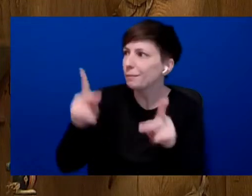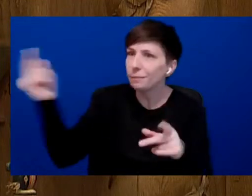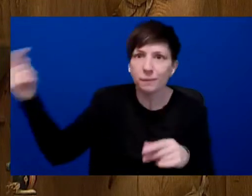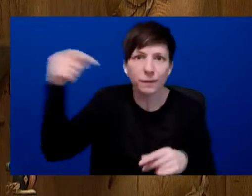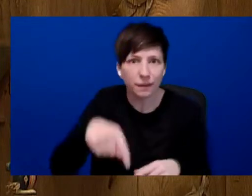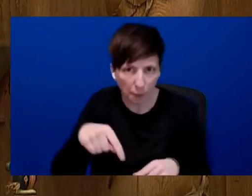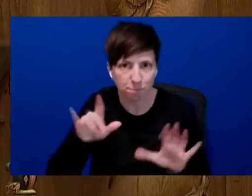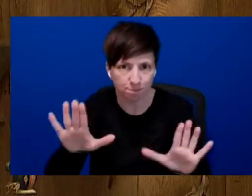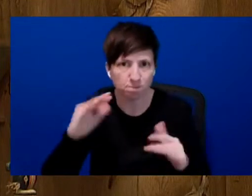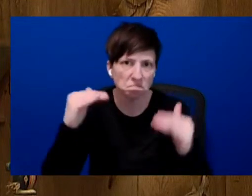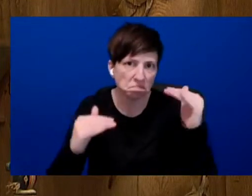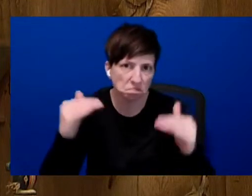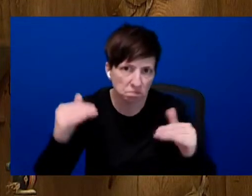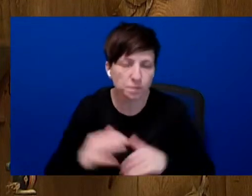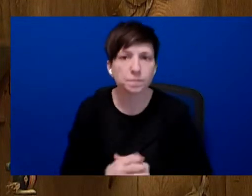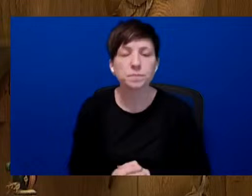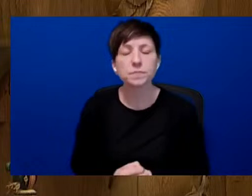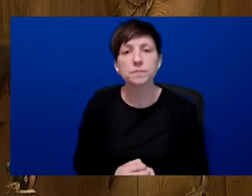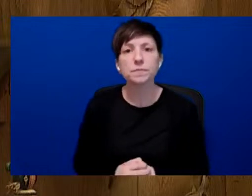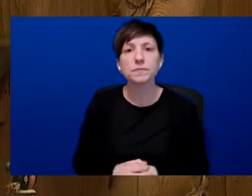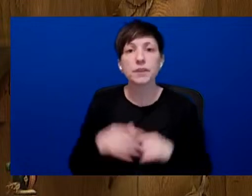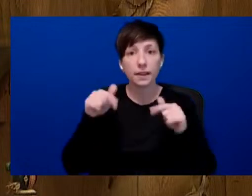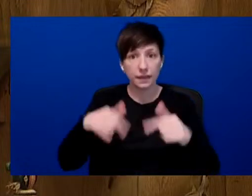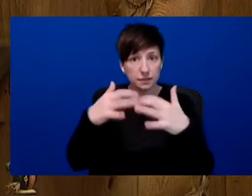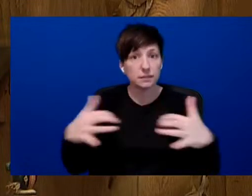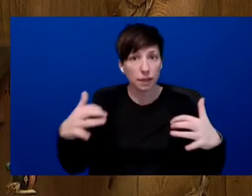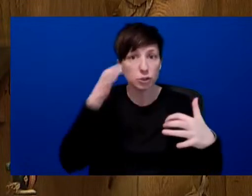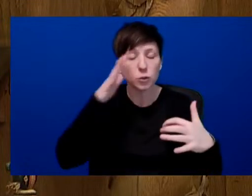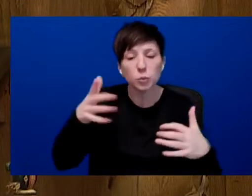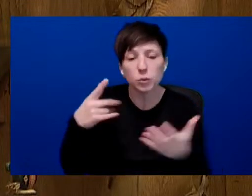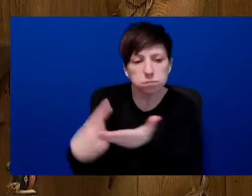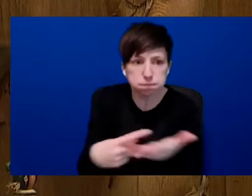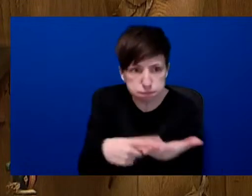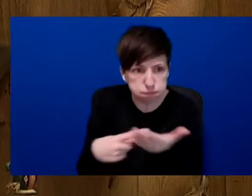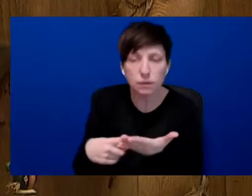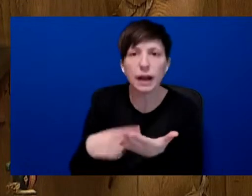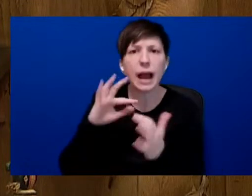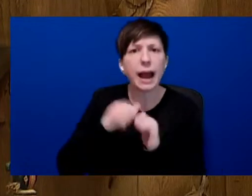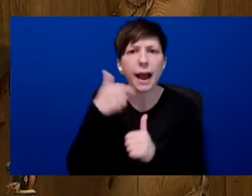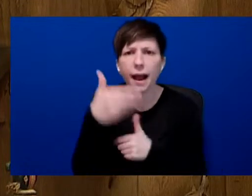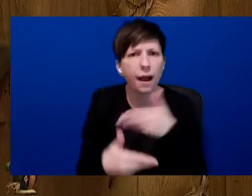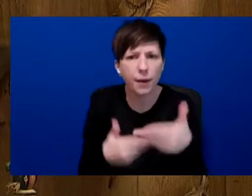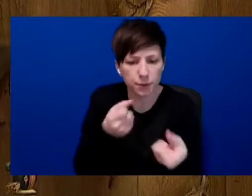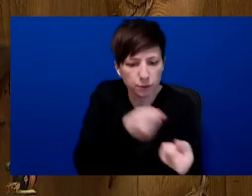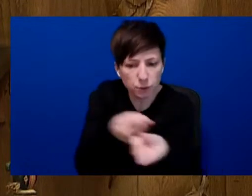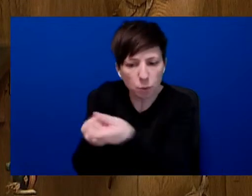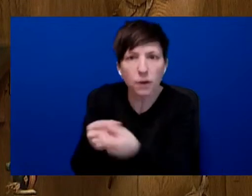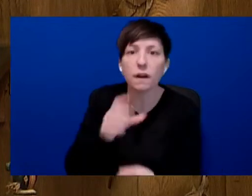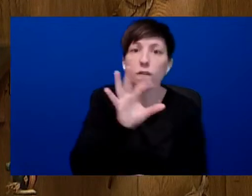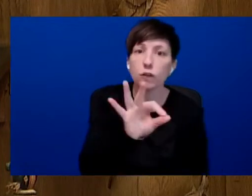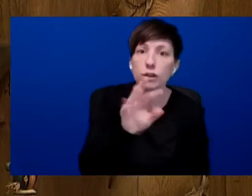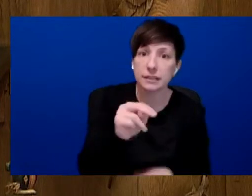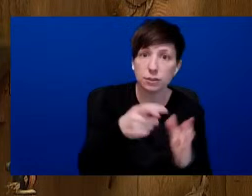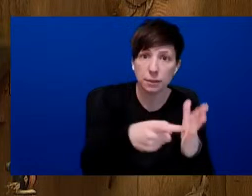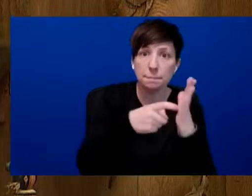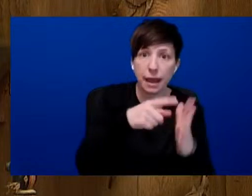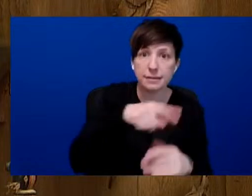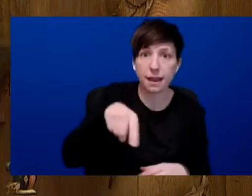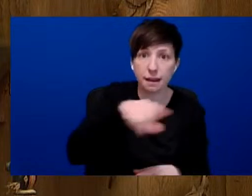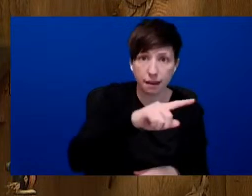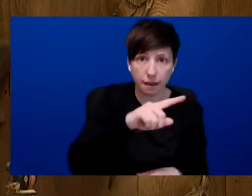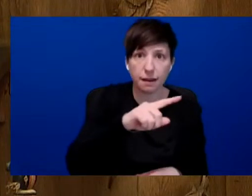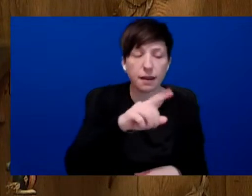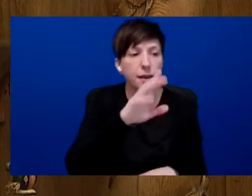This session, your government will also take new steps to recognize and better support First Nations mandated post-secondary